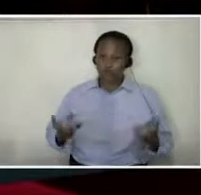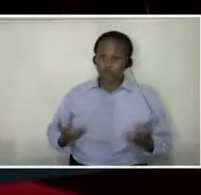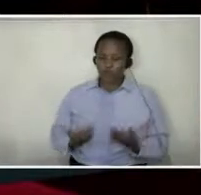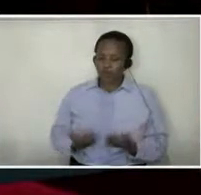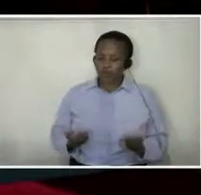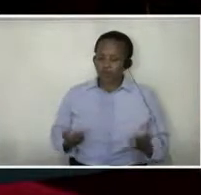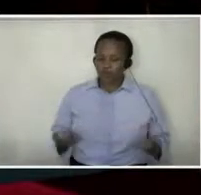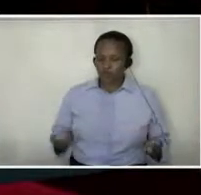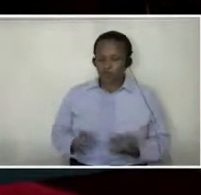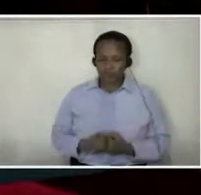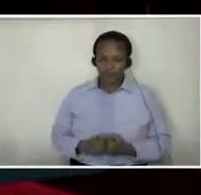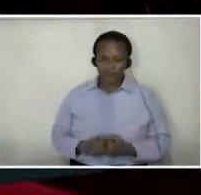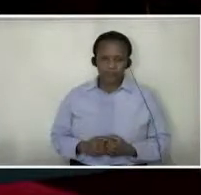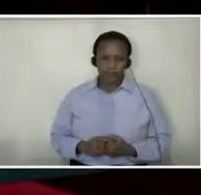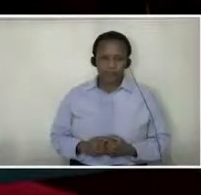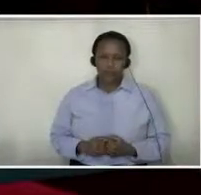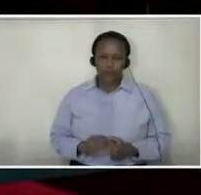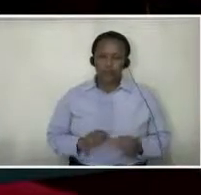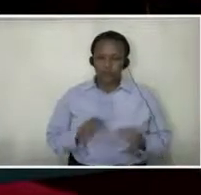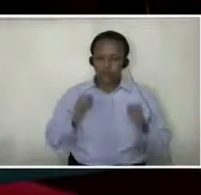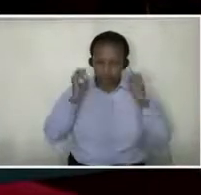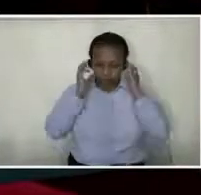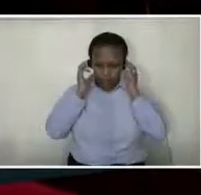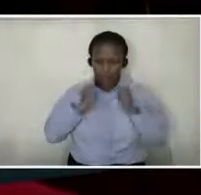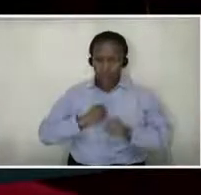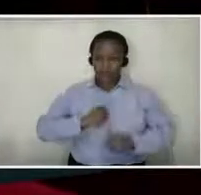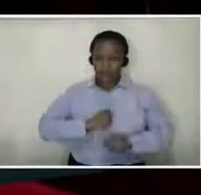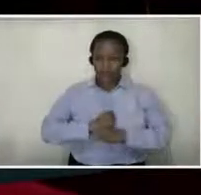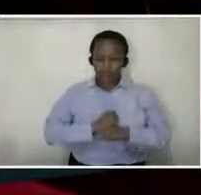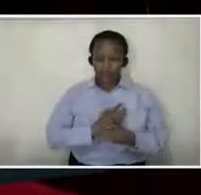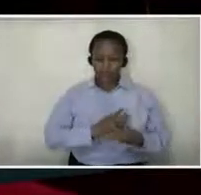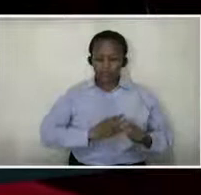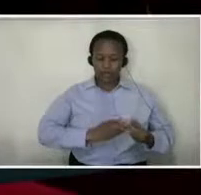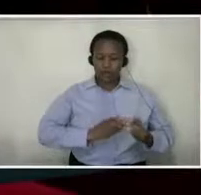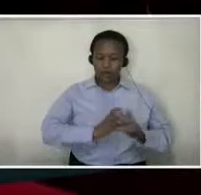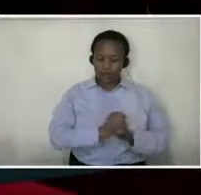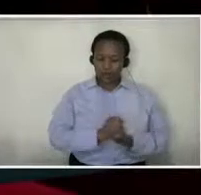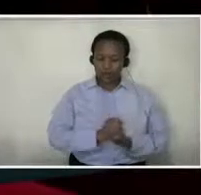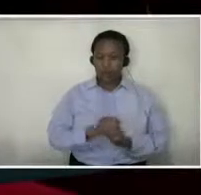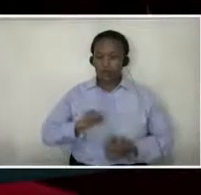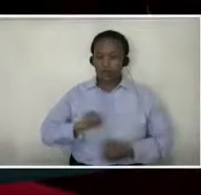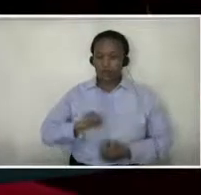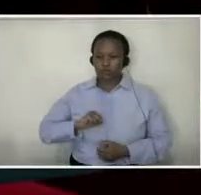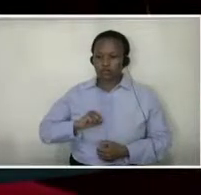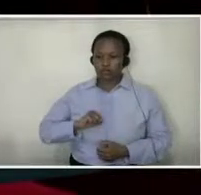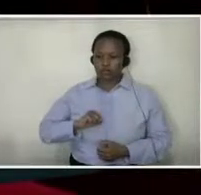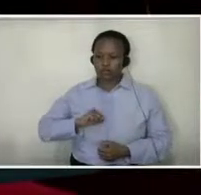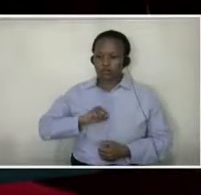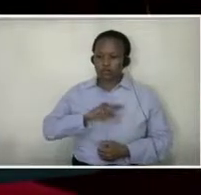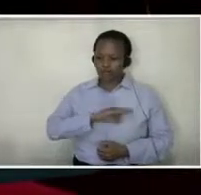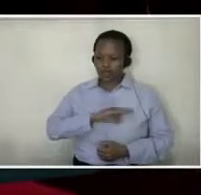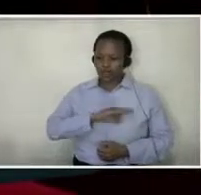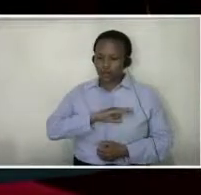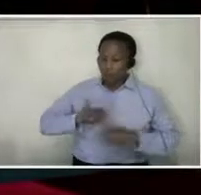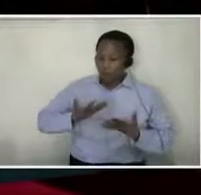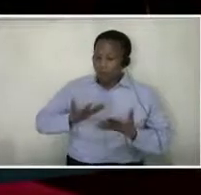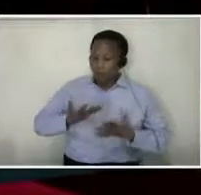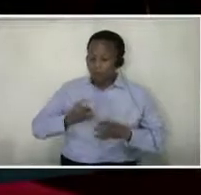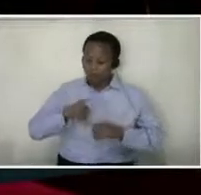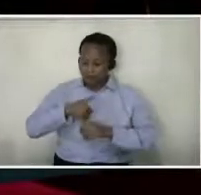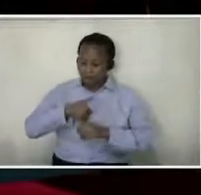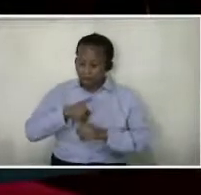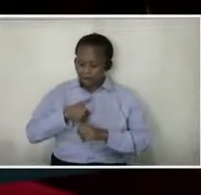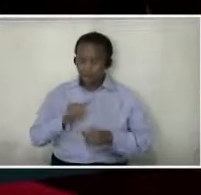Ukusebenza kwabasebenzi kanye namathuba emsebenzi within the municipalities governed